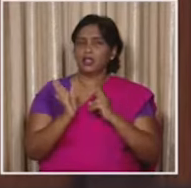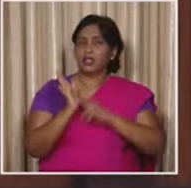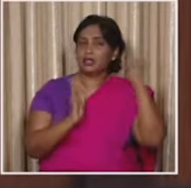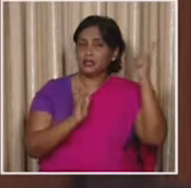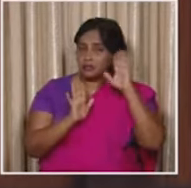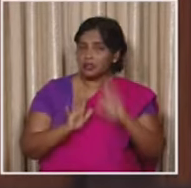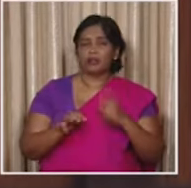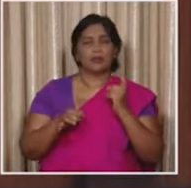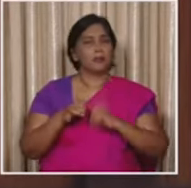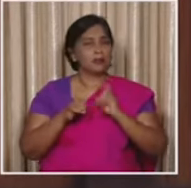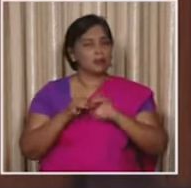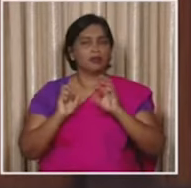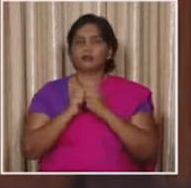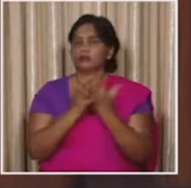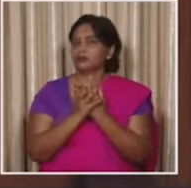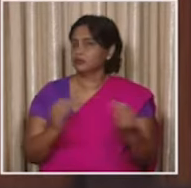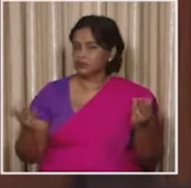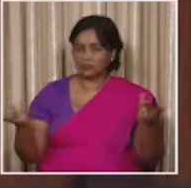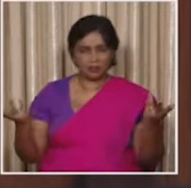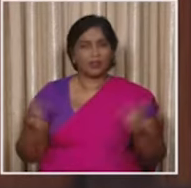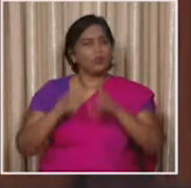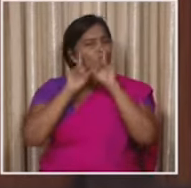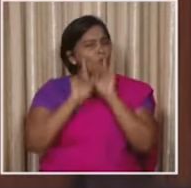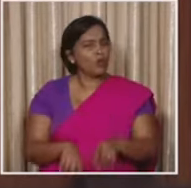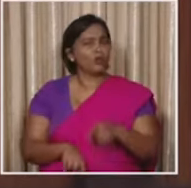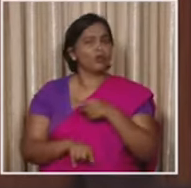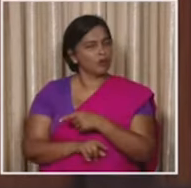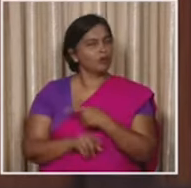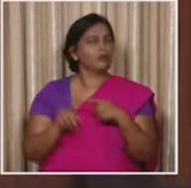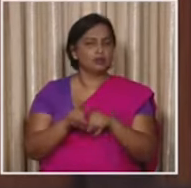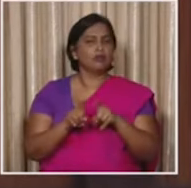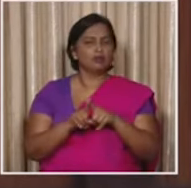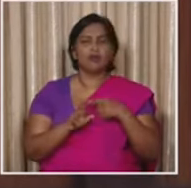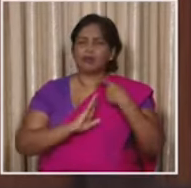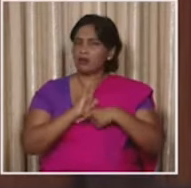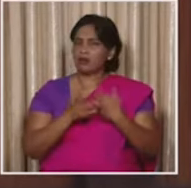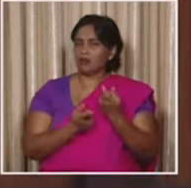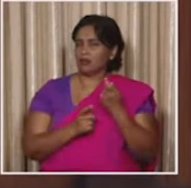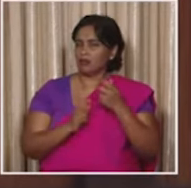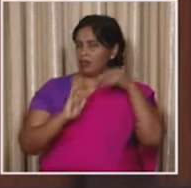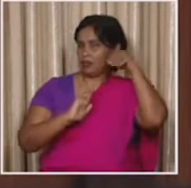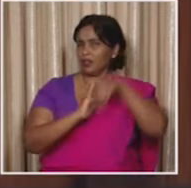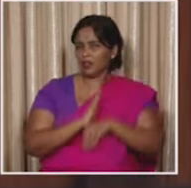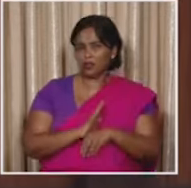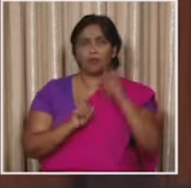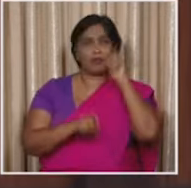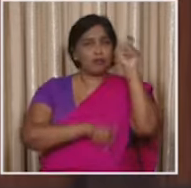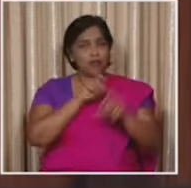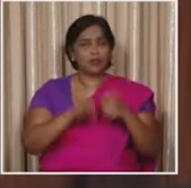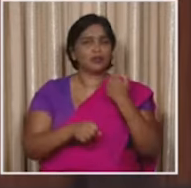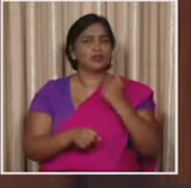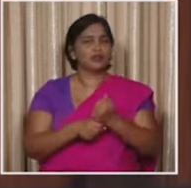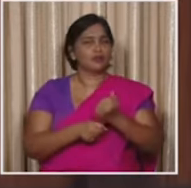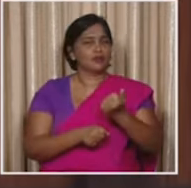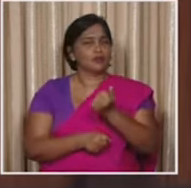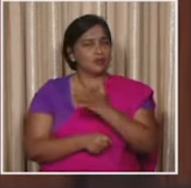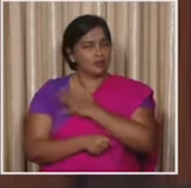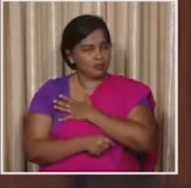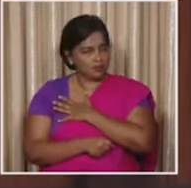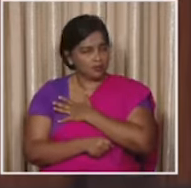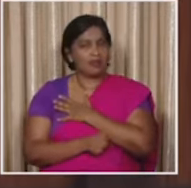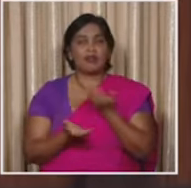Tirville. Ivaran or Nile in the Purladare, Nirkari Kulaki, Mundum Talayongi, Gota, Basil Pondal, Puttamaladan, Mundum Natukul